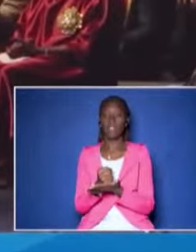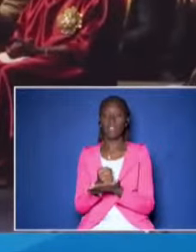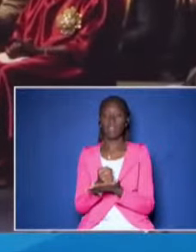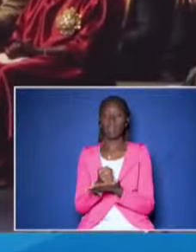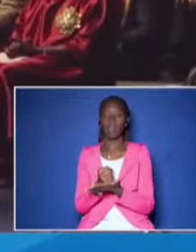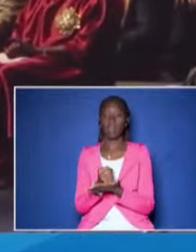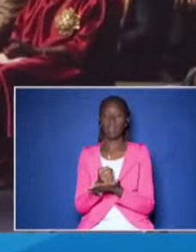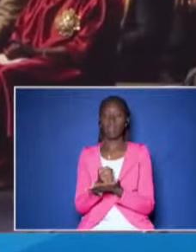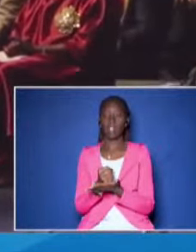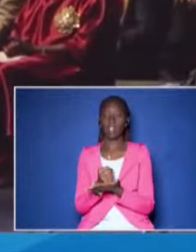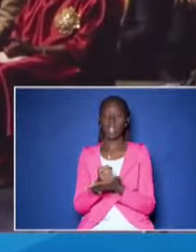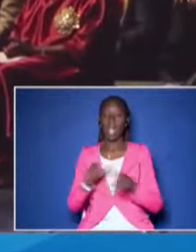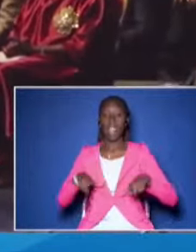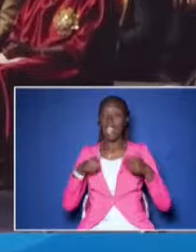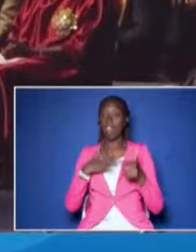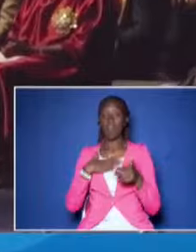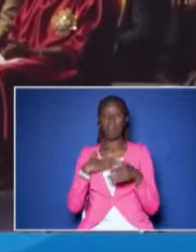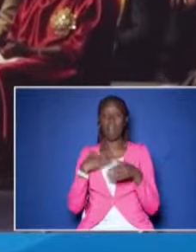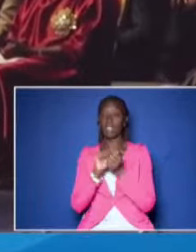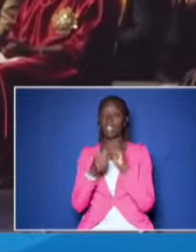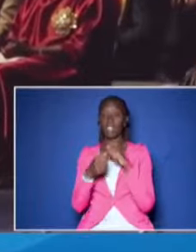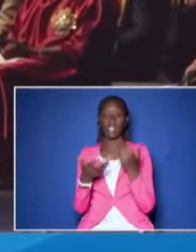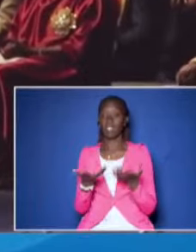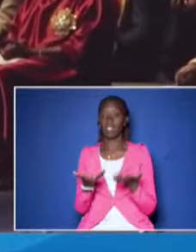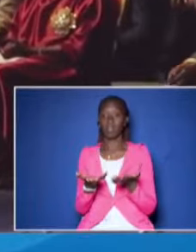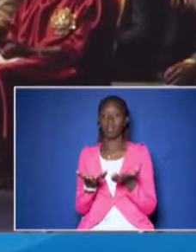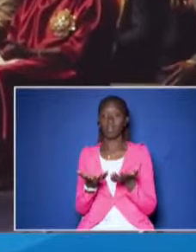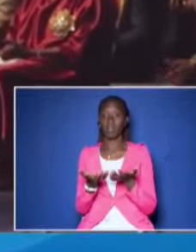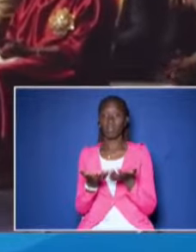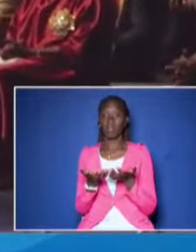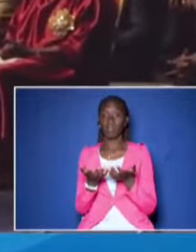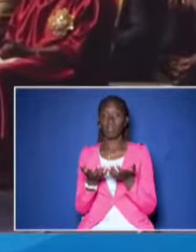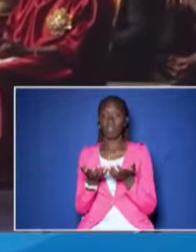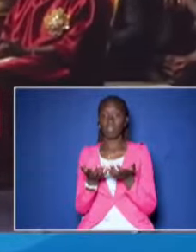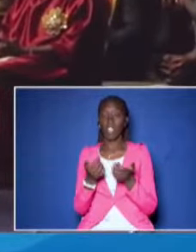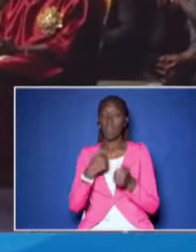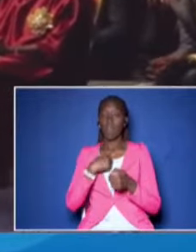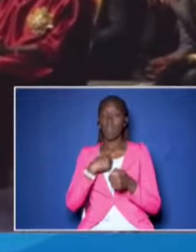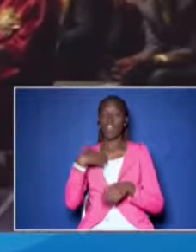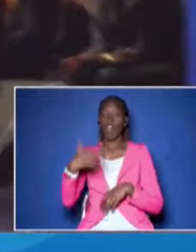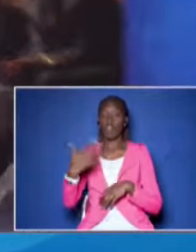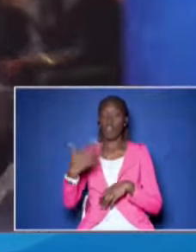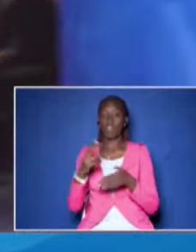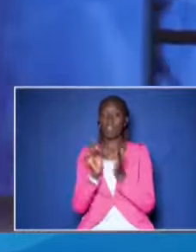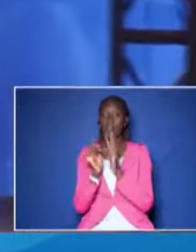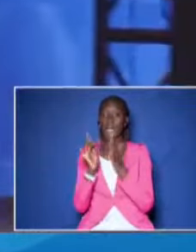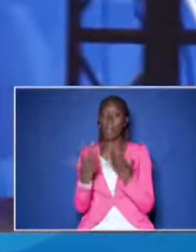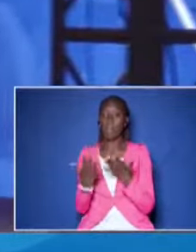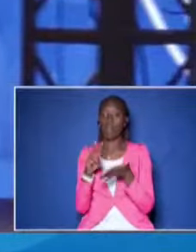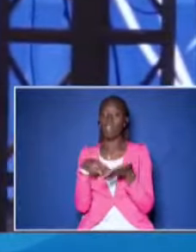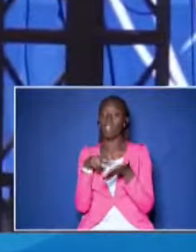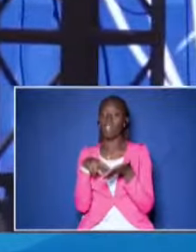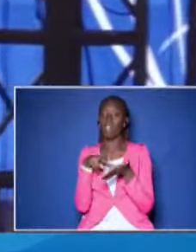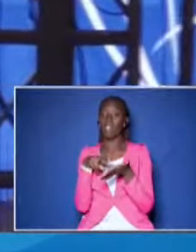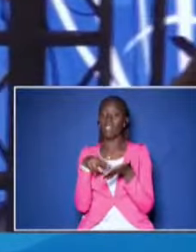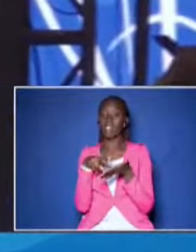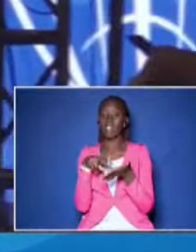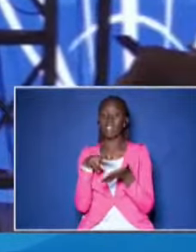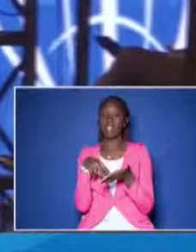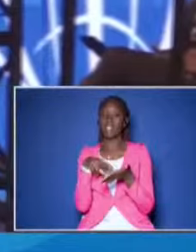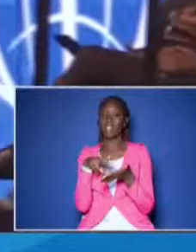amen my life has changed I've always read the Bible I've always Le